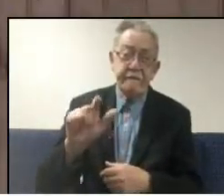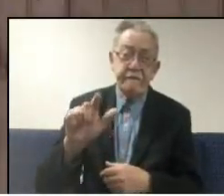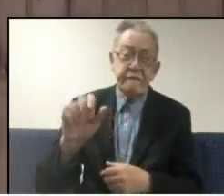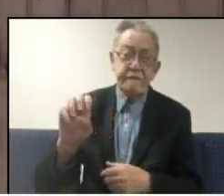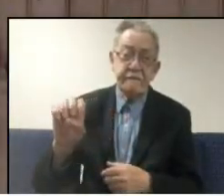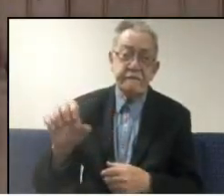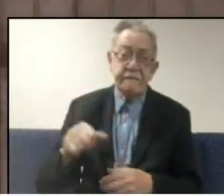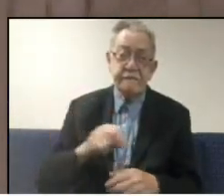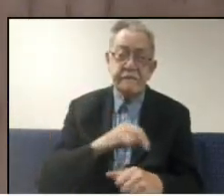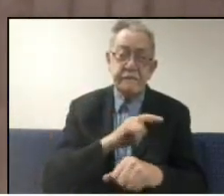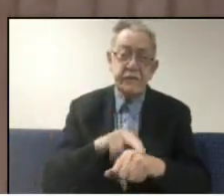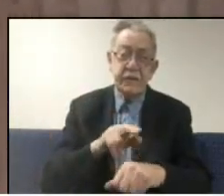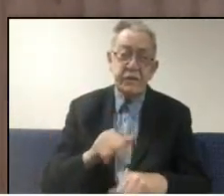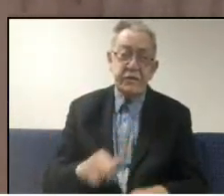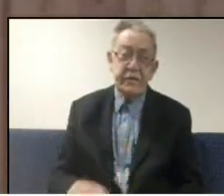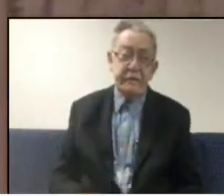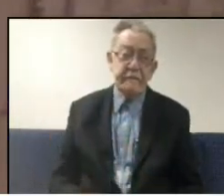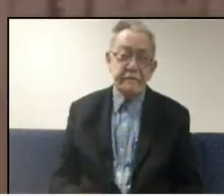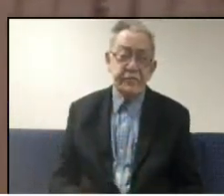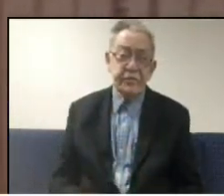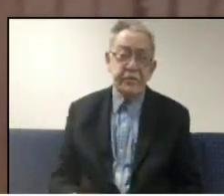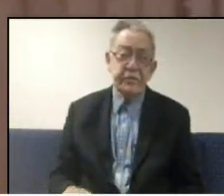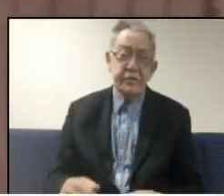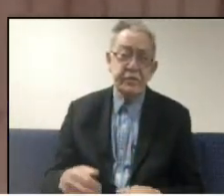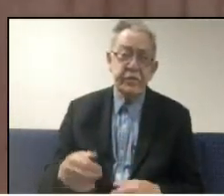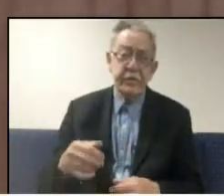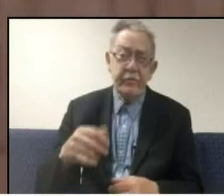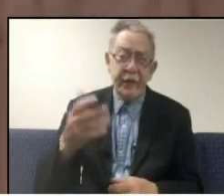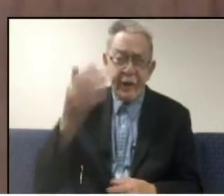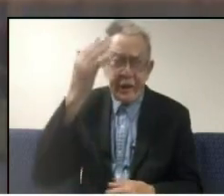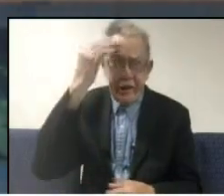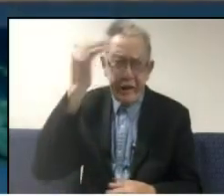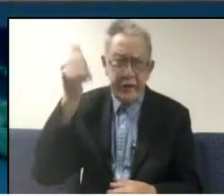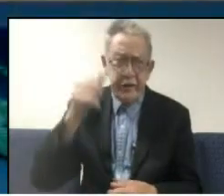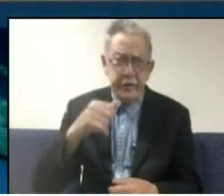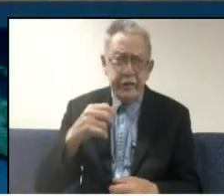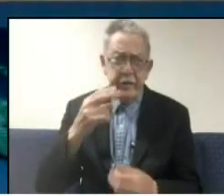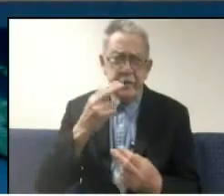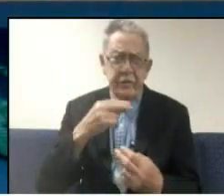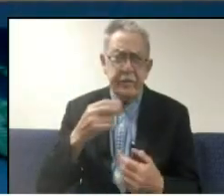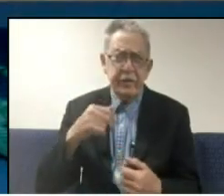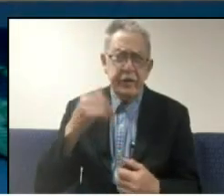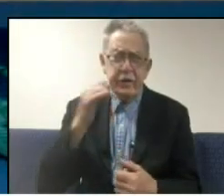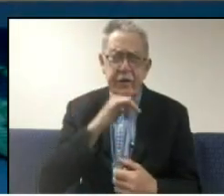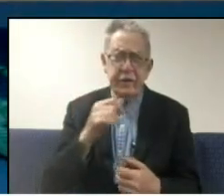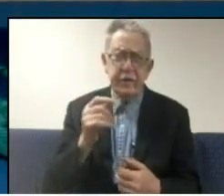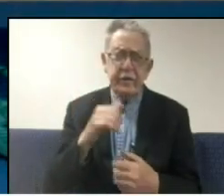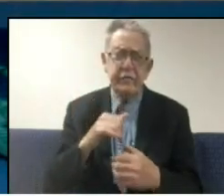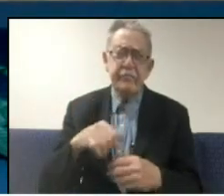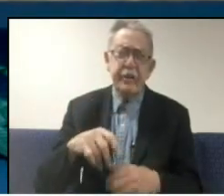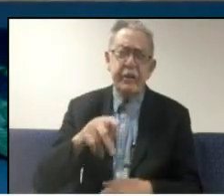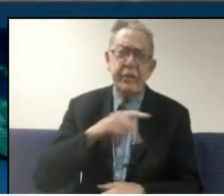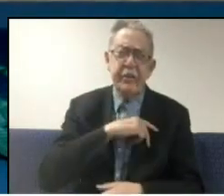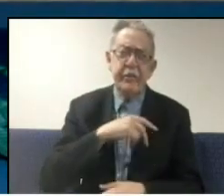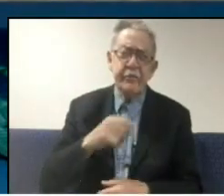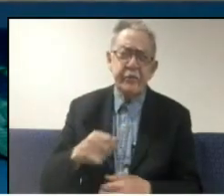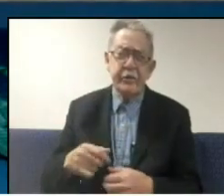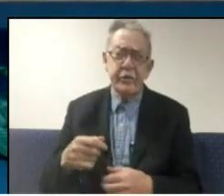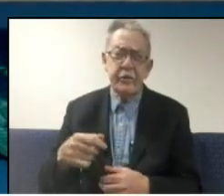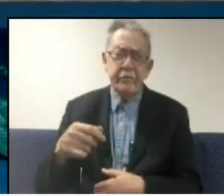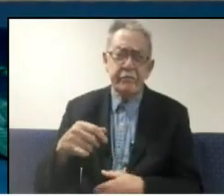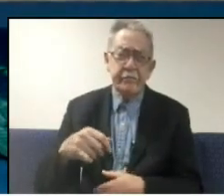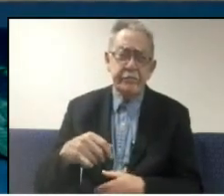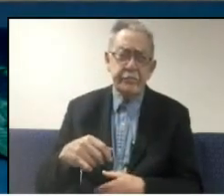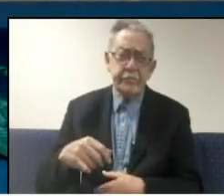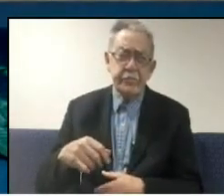Why? Because Paul was a Jew of the Jews. He was a Jew, and a Jew thought Gentiles were dogs,